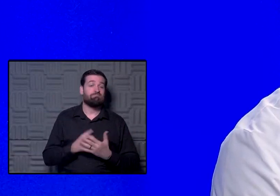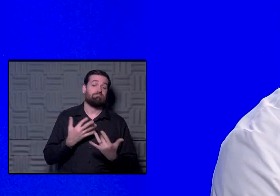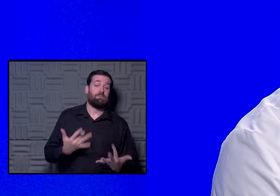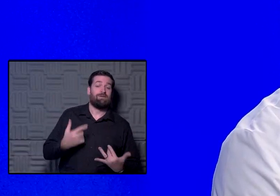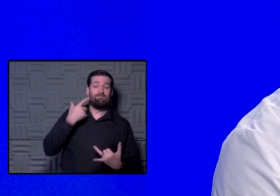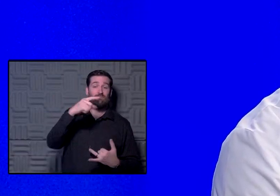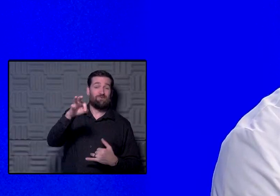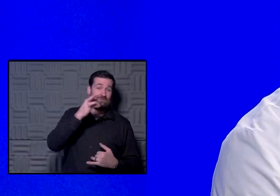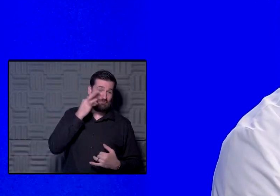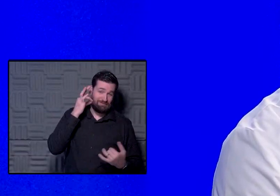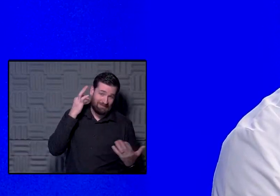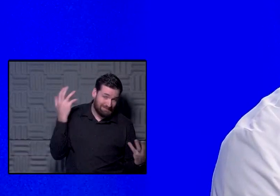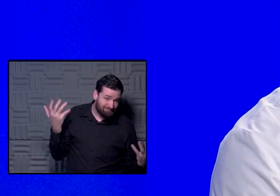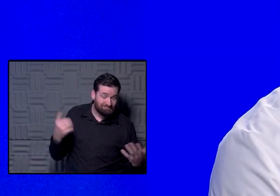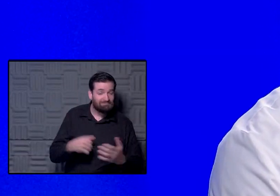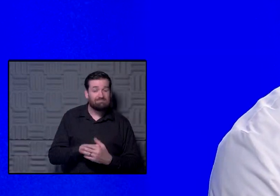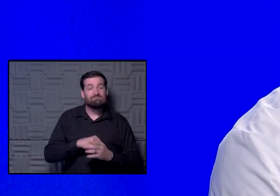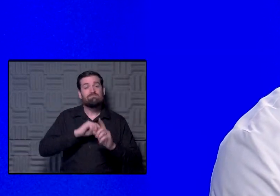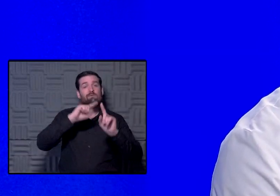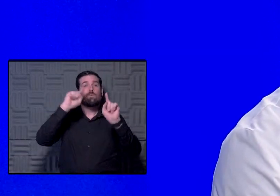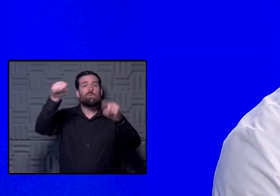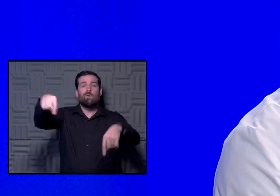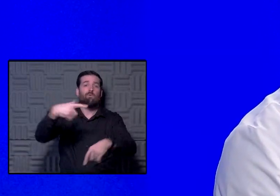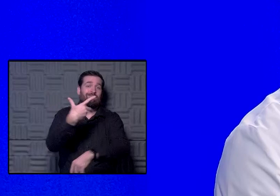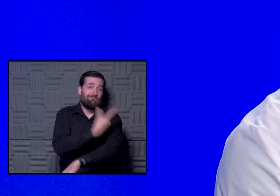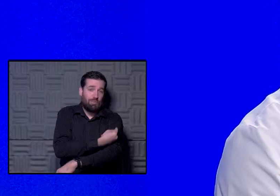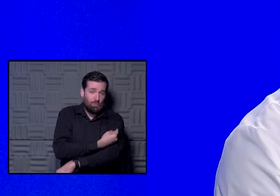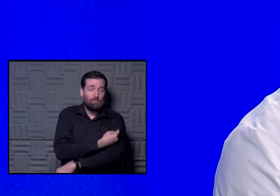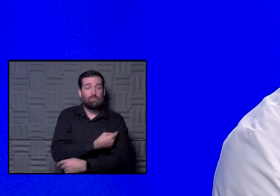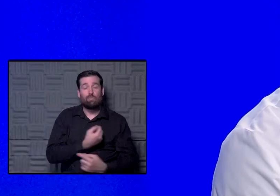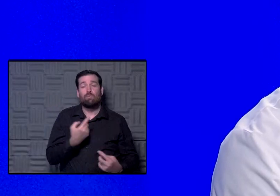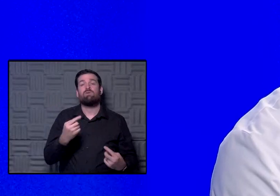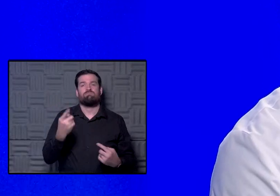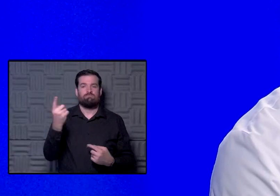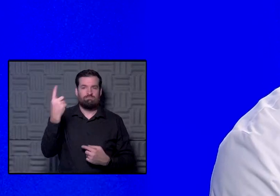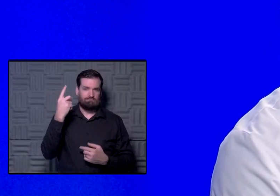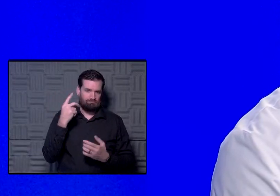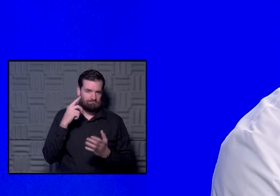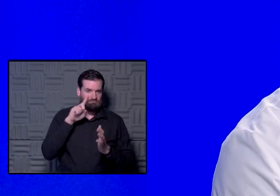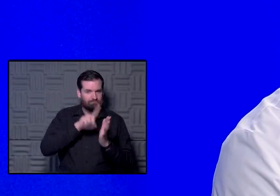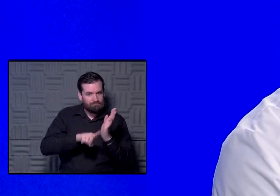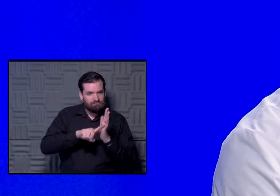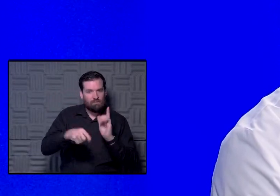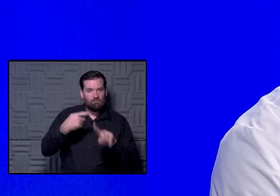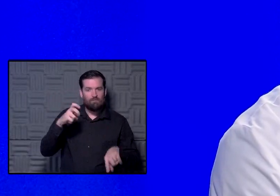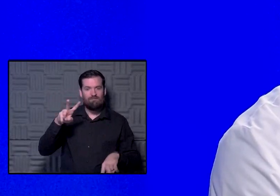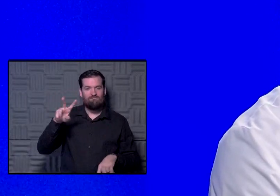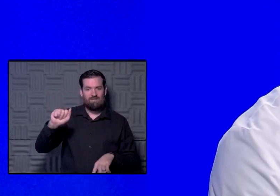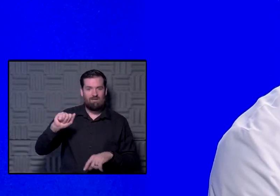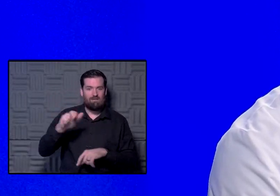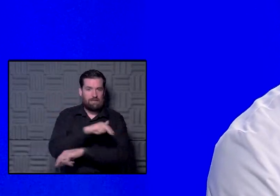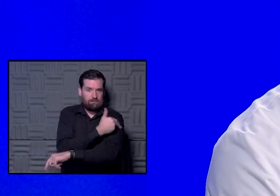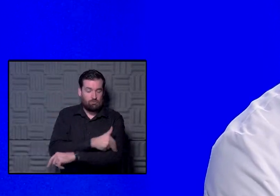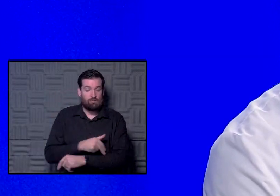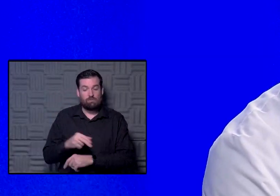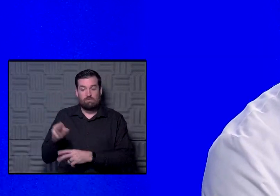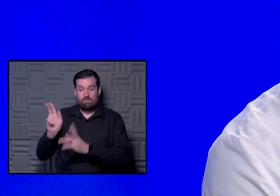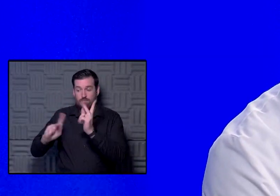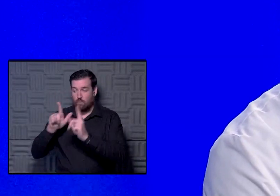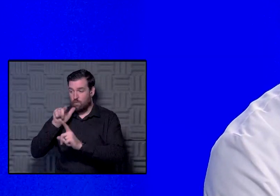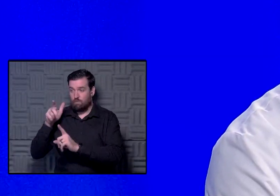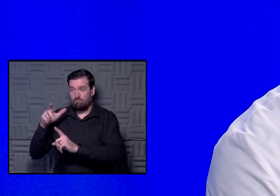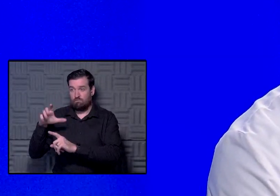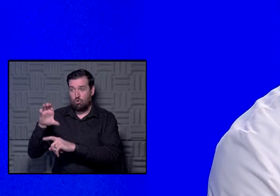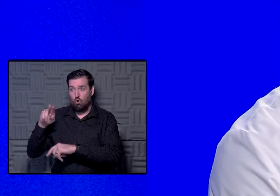for the Chiefs to play. Go get your flu vaccine. Just saw a new study from the VA hospital that showed people with COVID-19